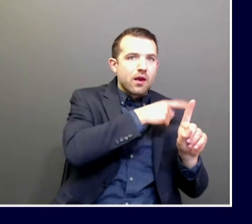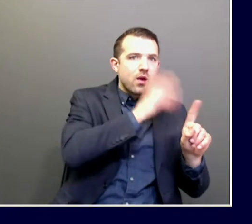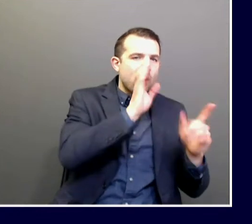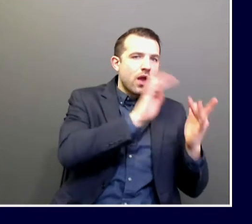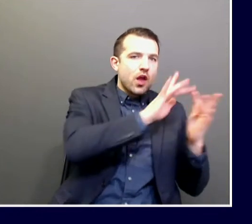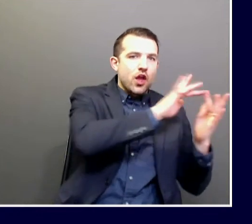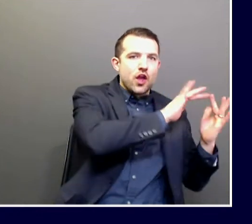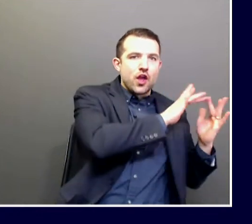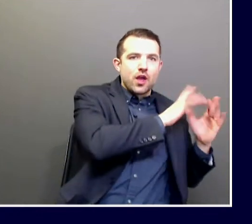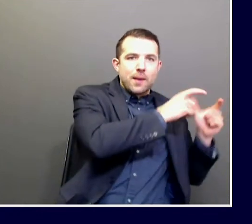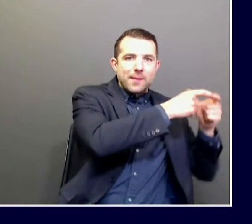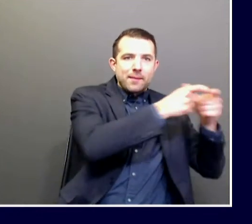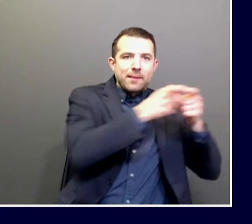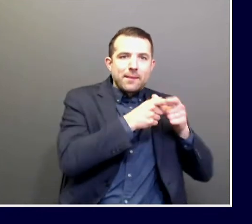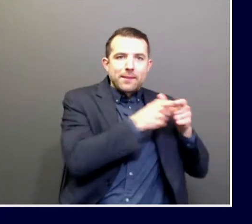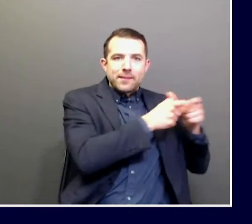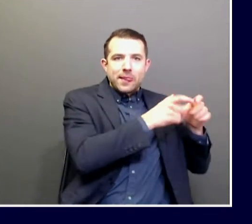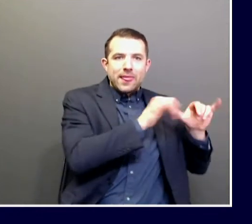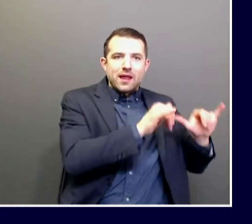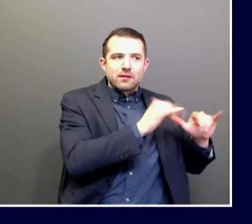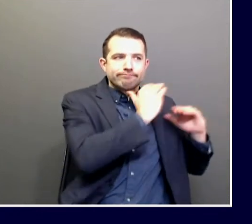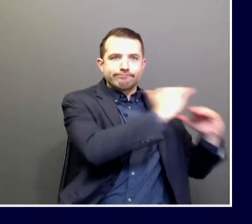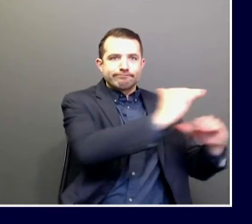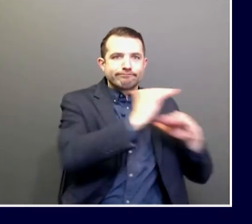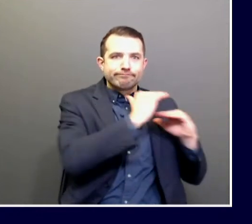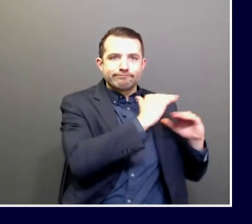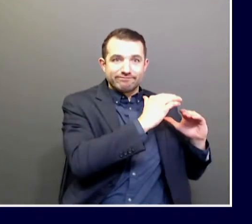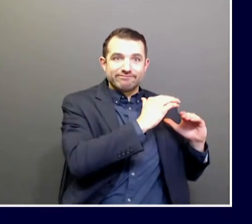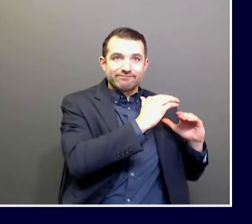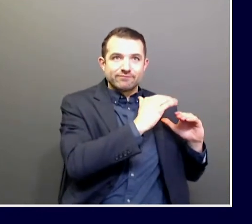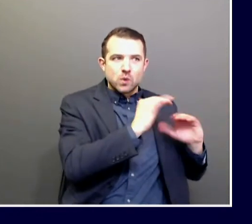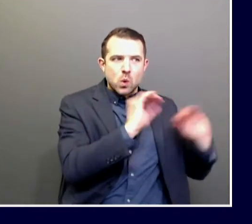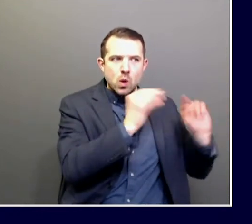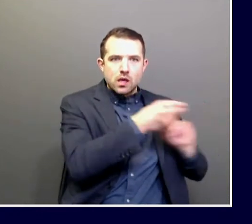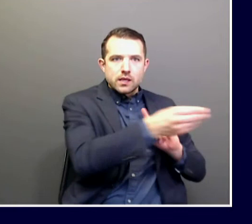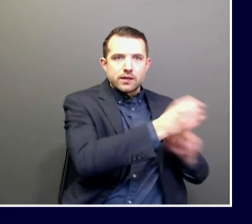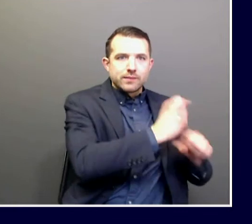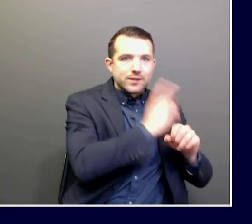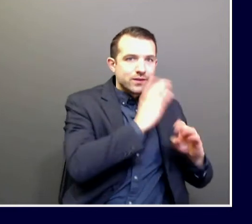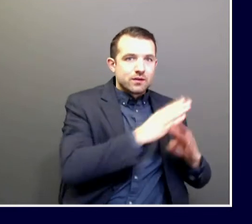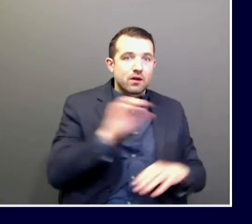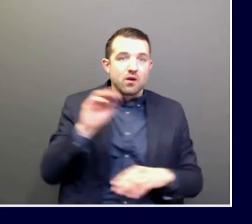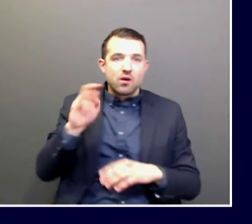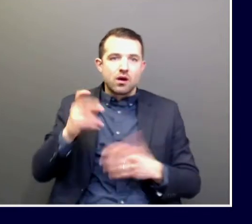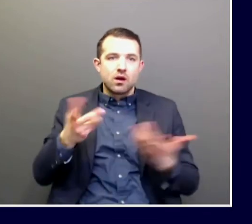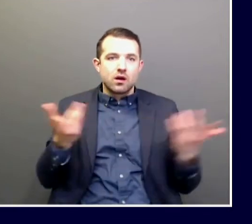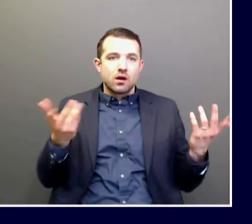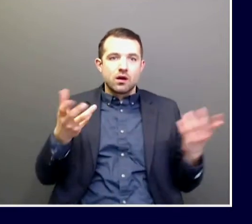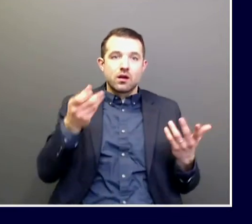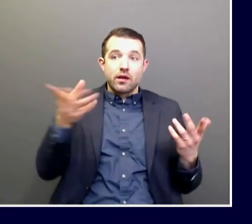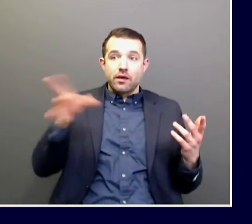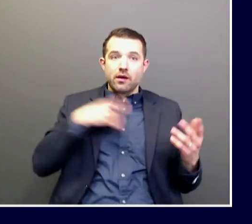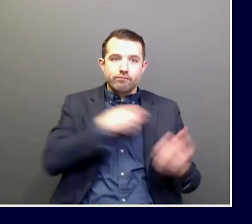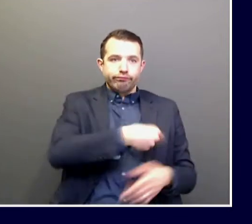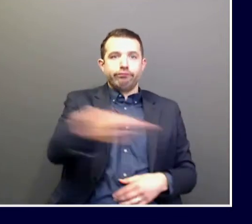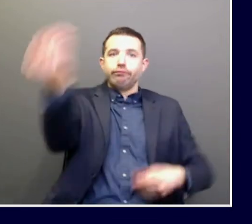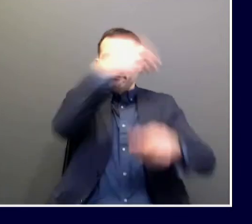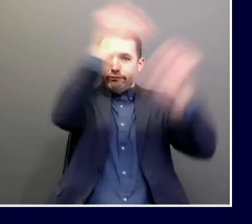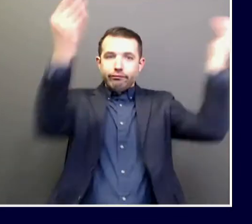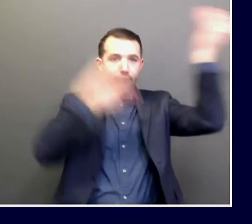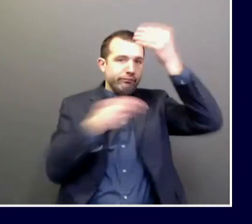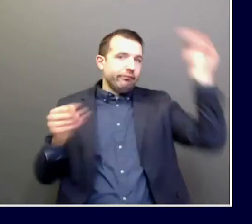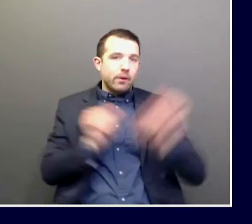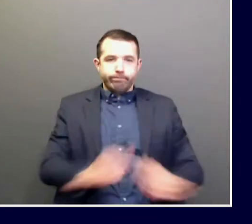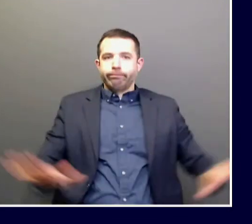and it spreads pretty soon after somebody is exposed, and it does most of that spreading in the first few